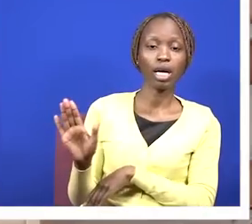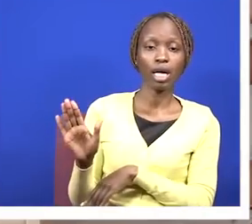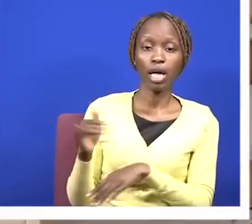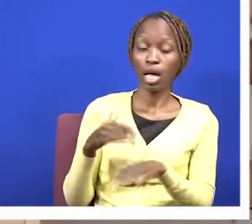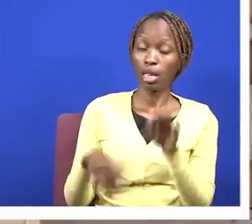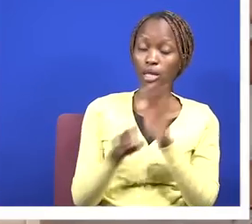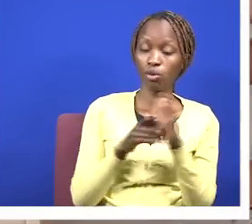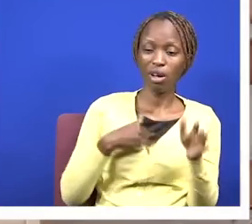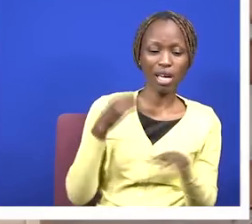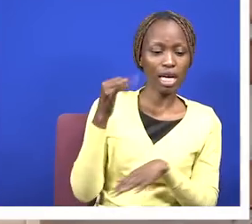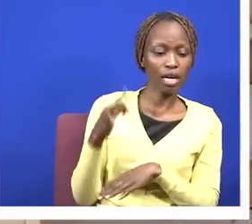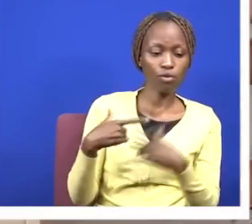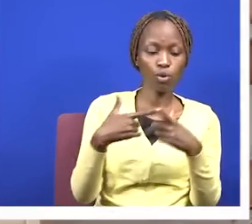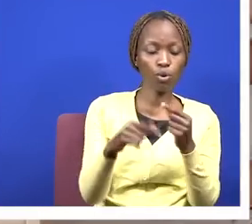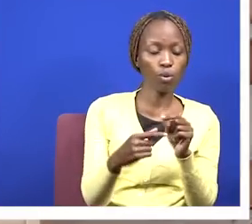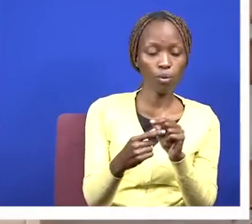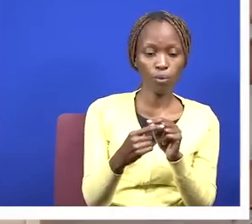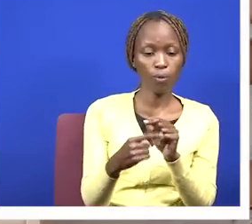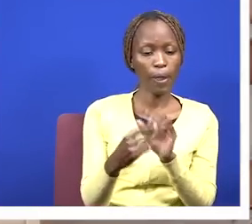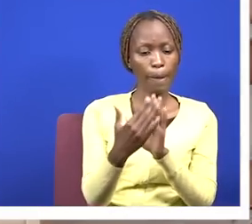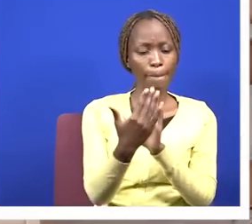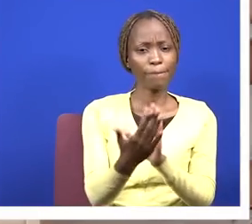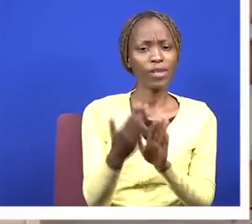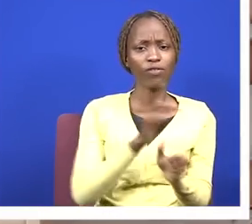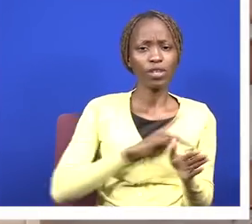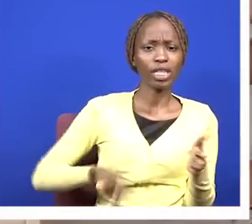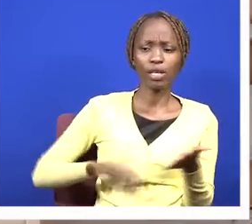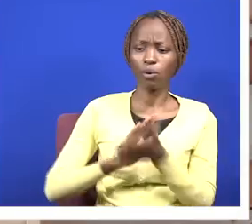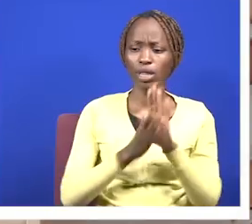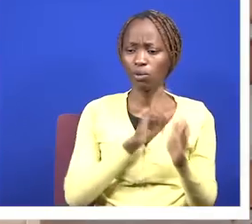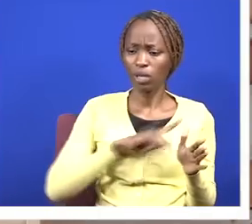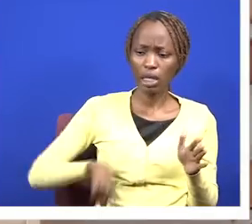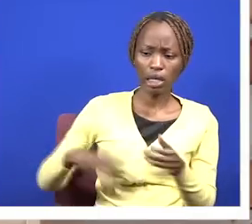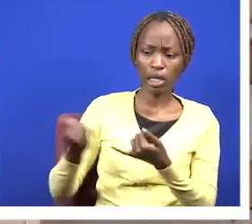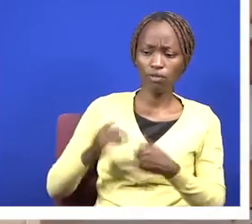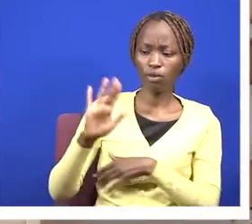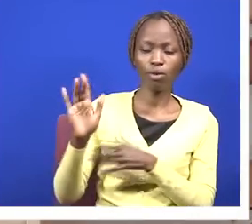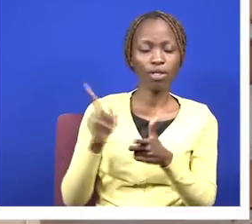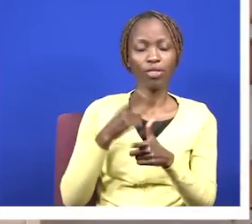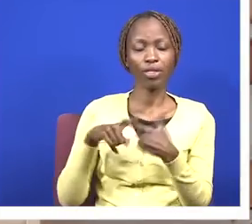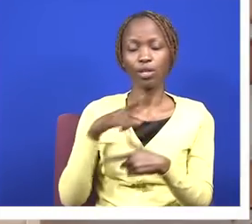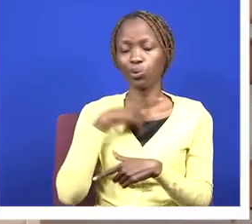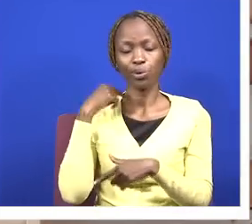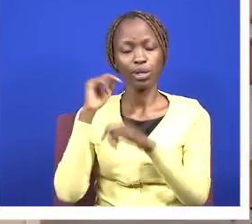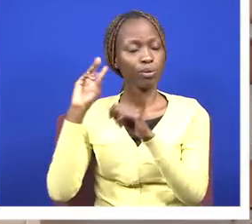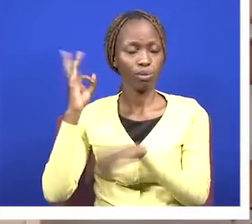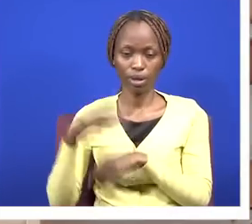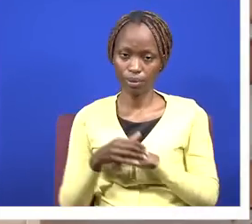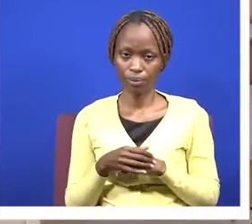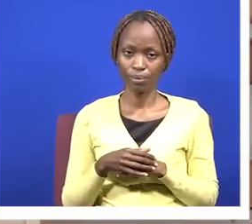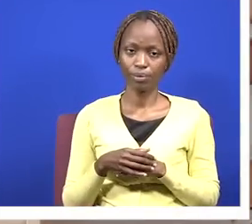that anyone who went to before the king without being called or being invited would be killed on the spot.